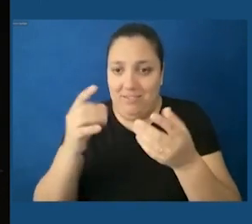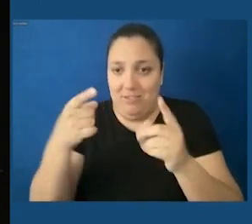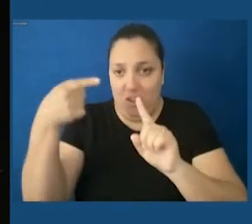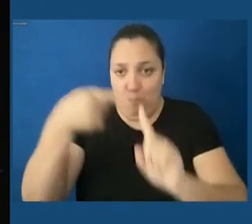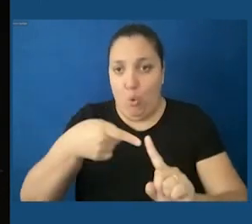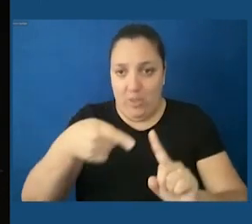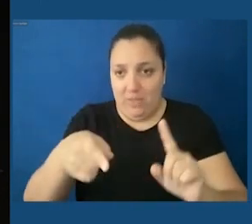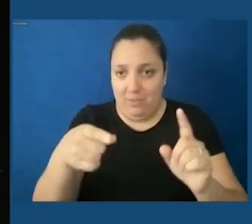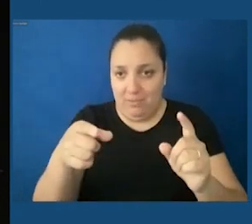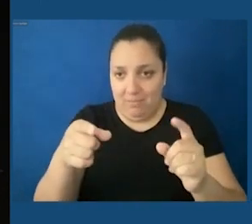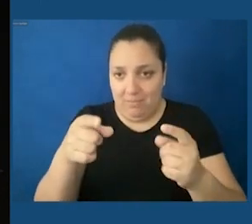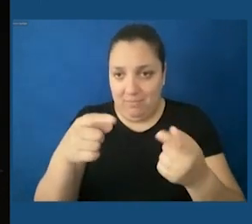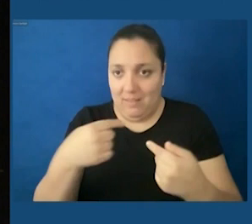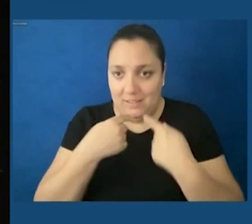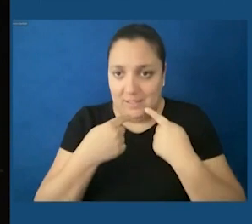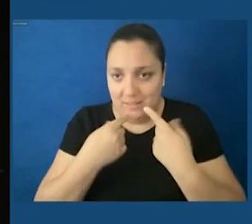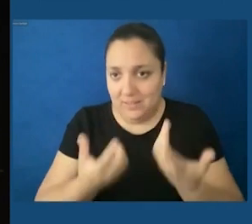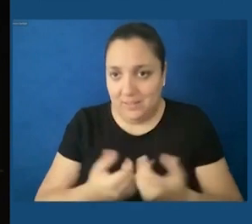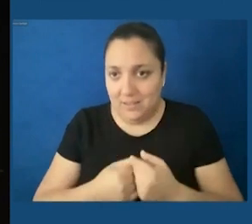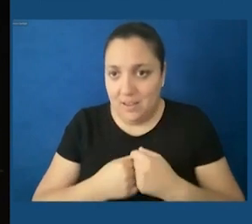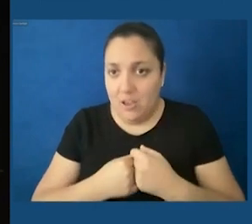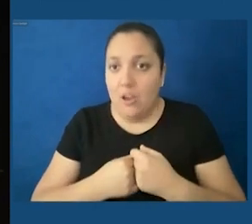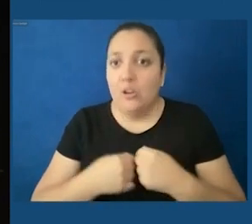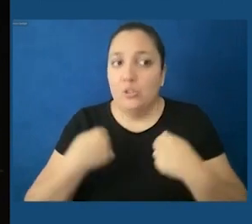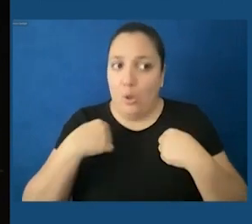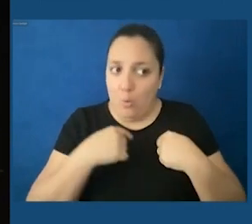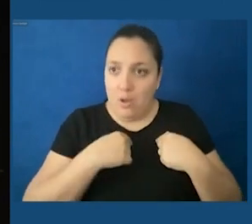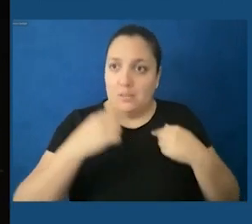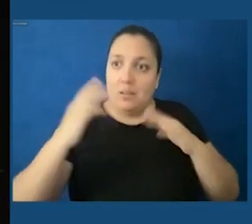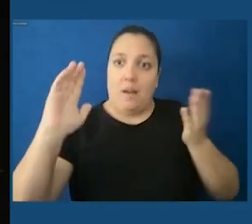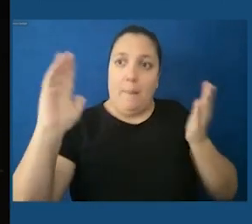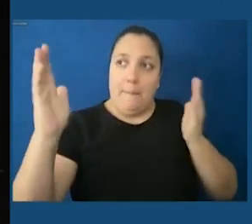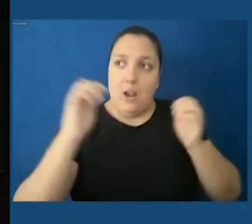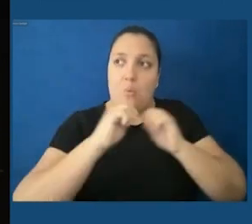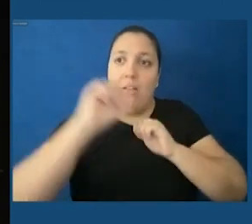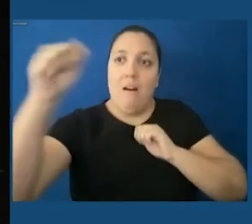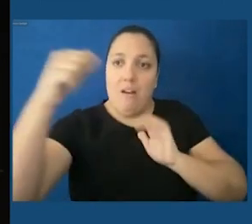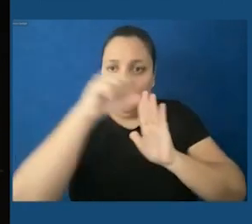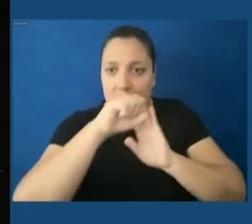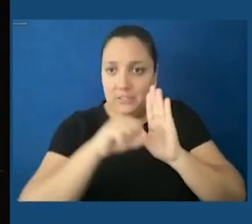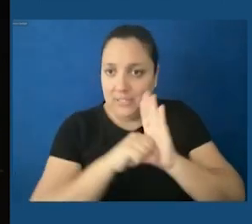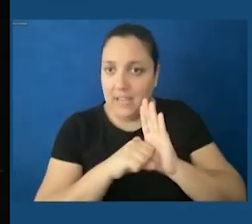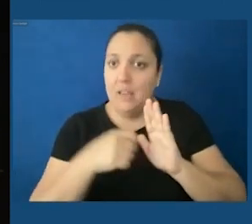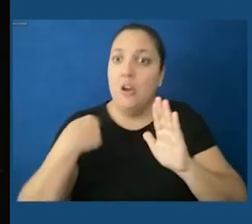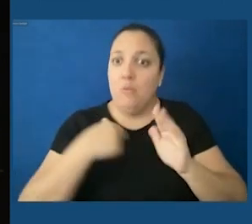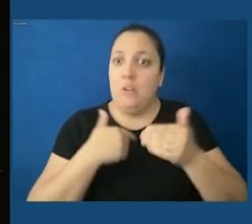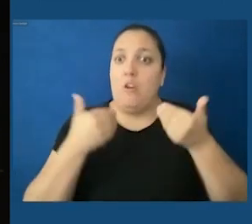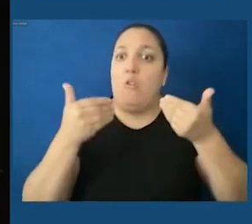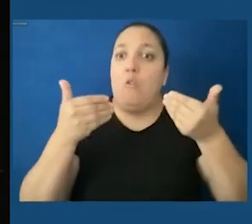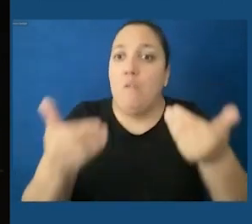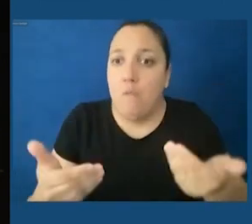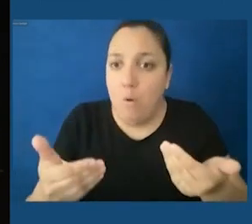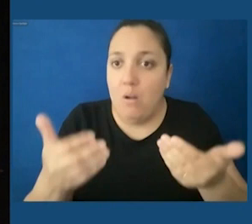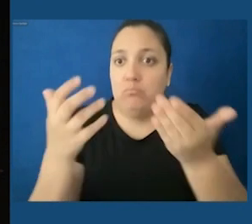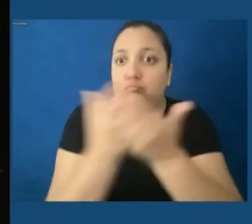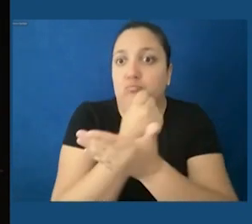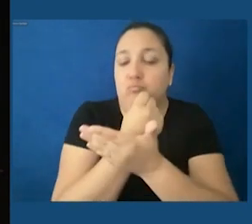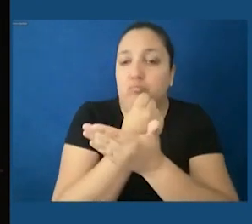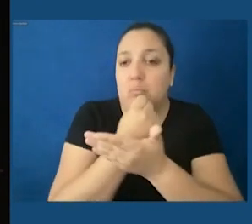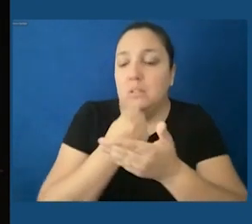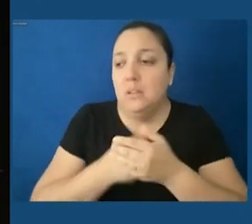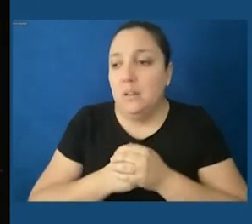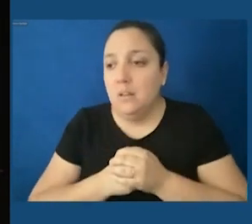sort of situation that we're in relative to other states, I think we'll go forth today to take advantage of this.